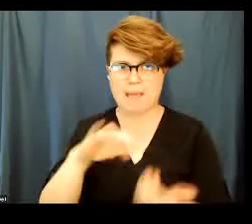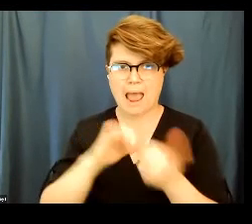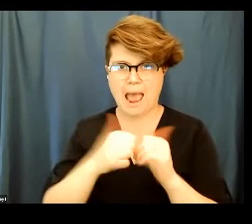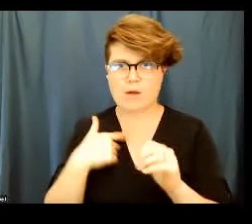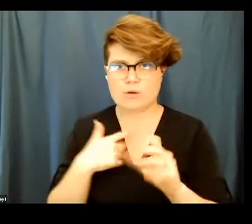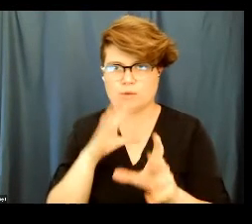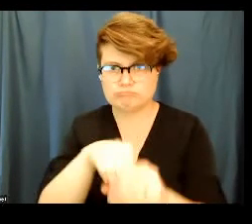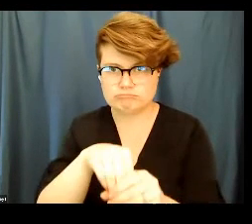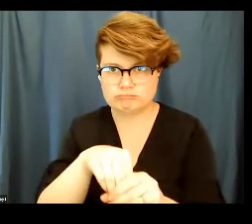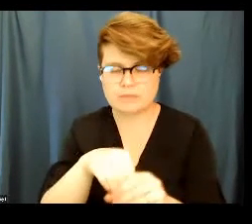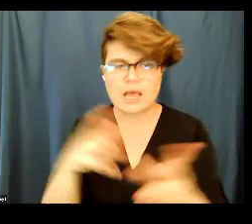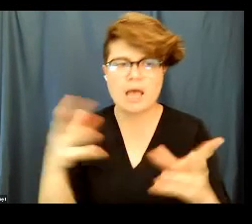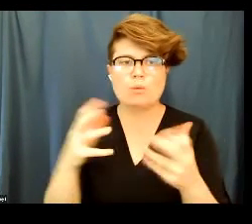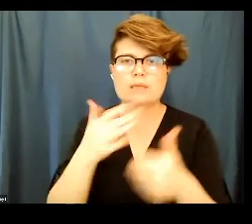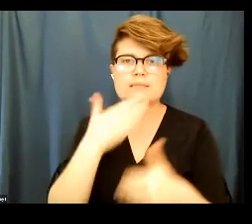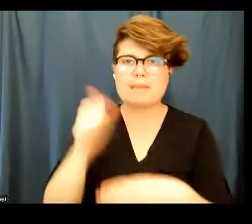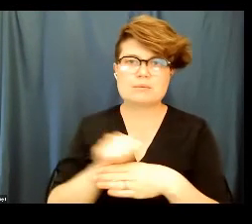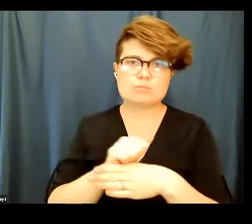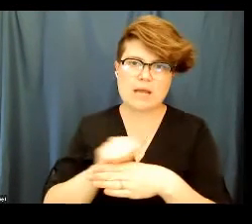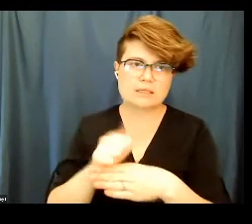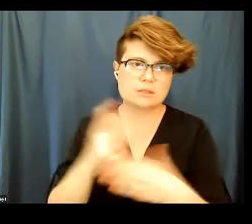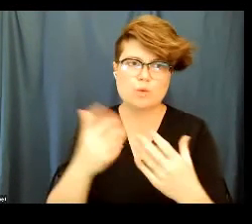practices? What are the strengths that we see?